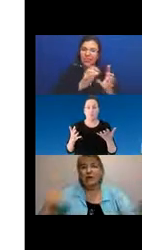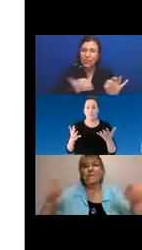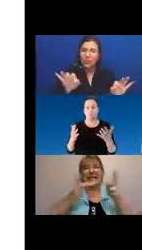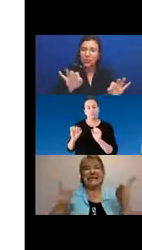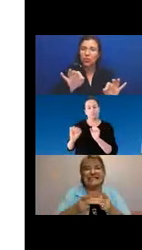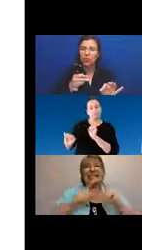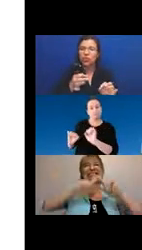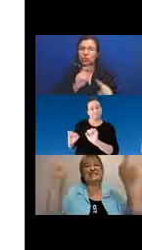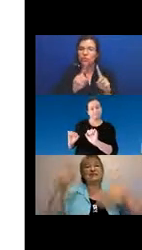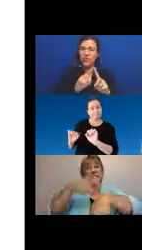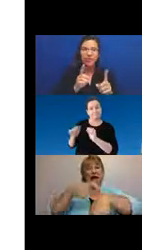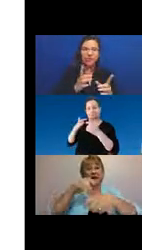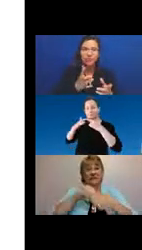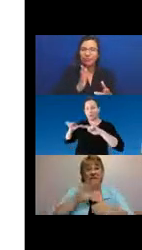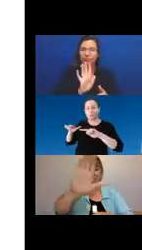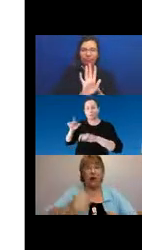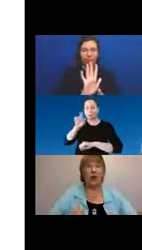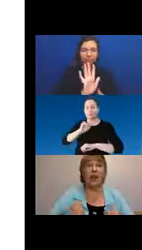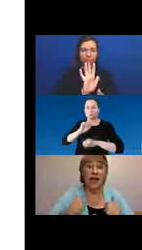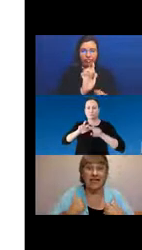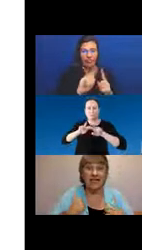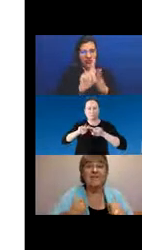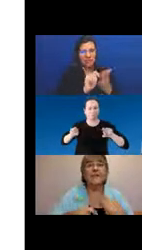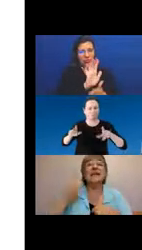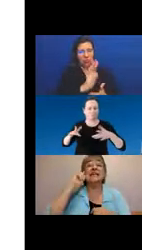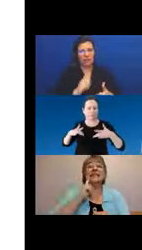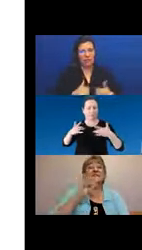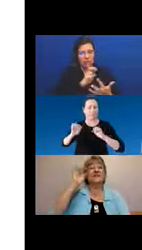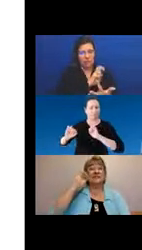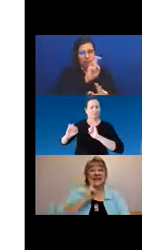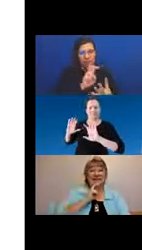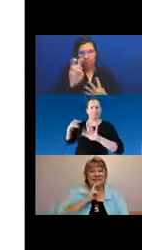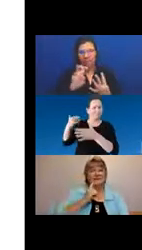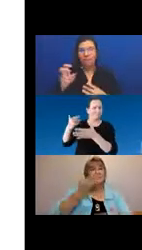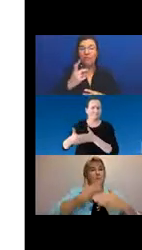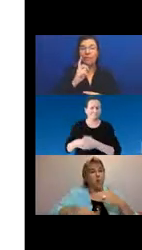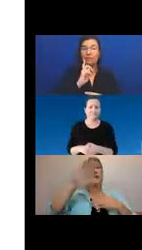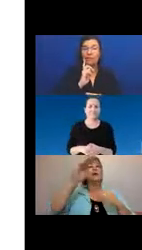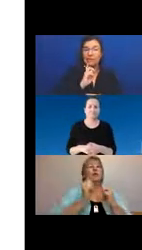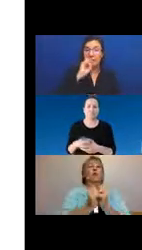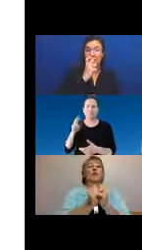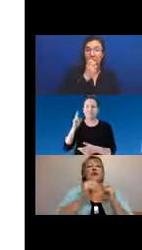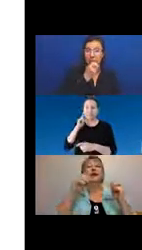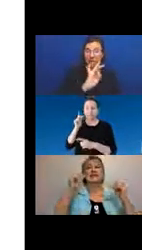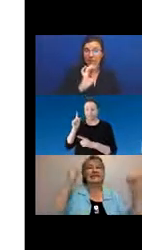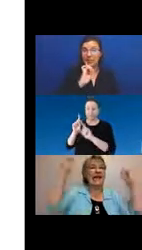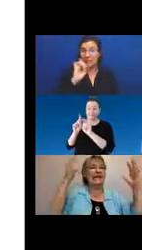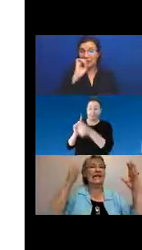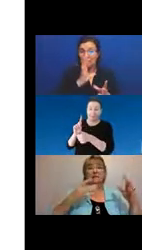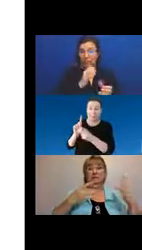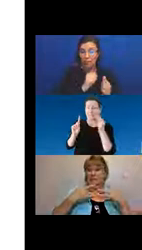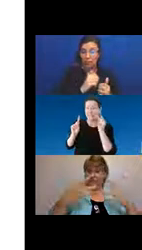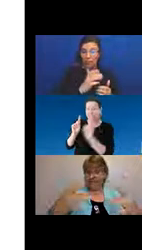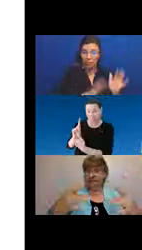different places at different times in your life. Deaf of deaf, born with